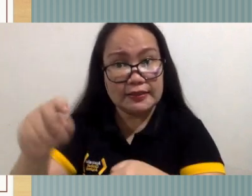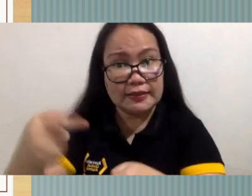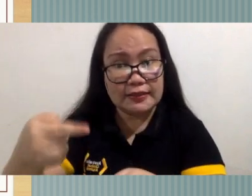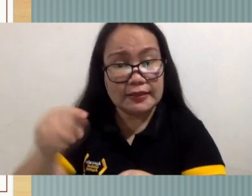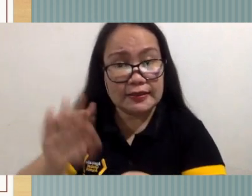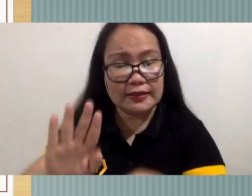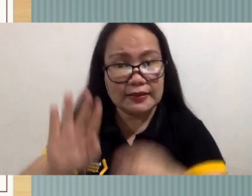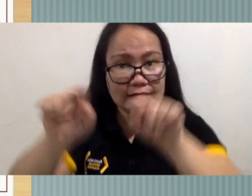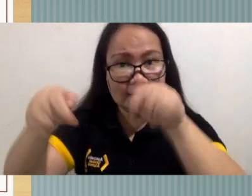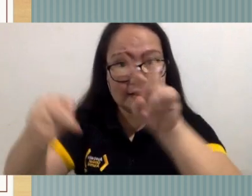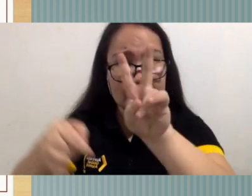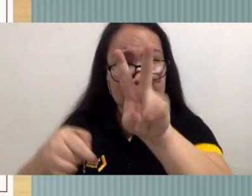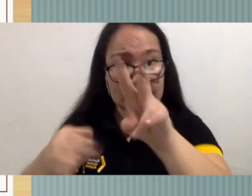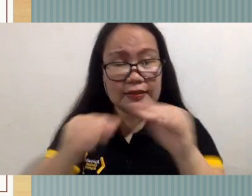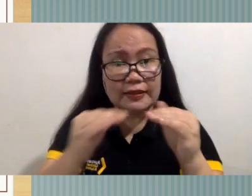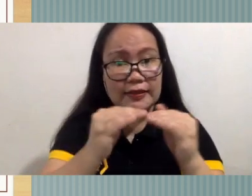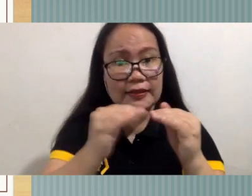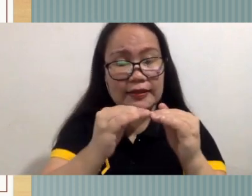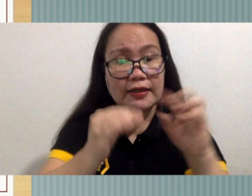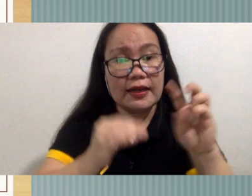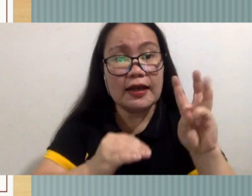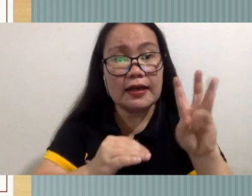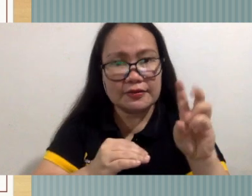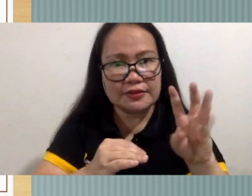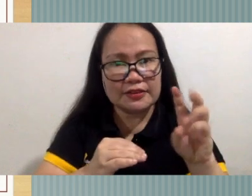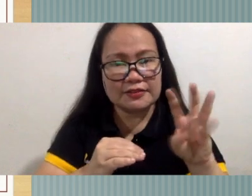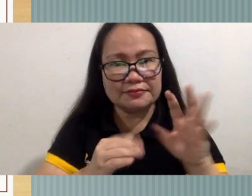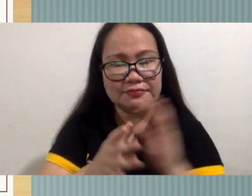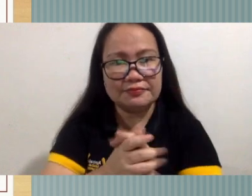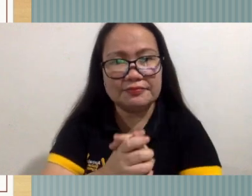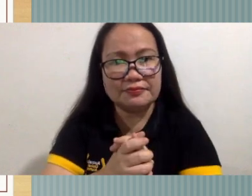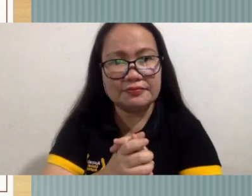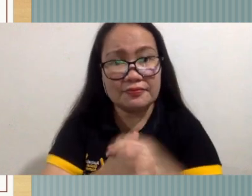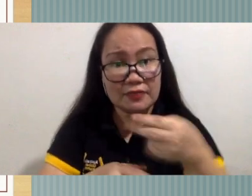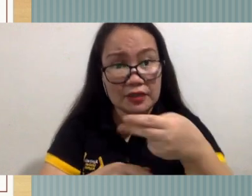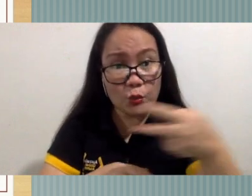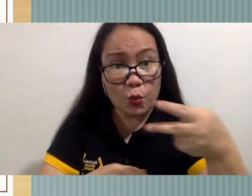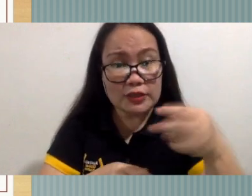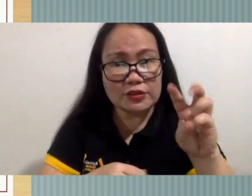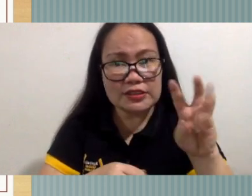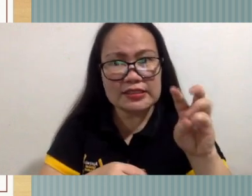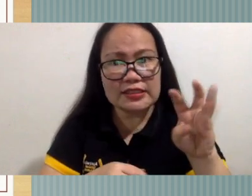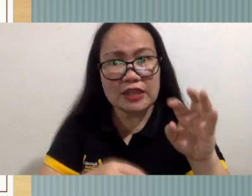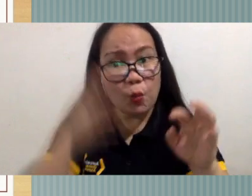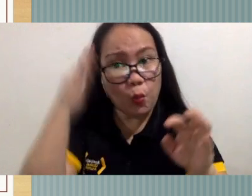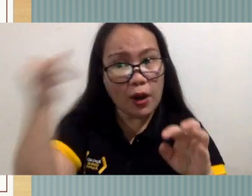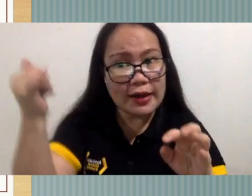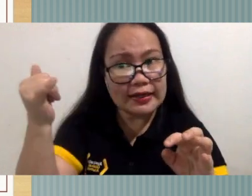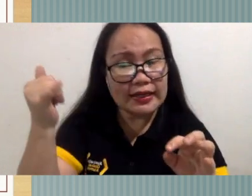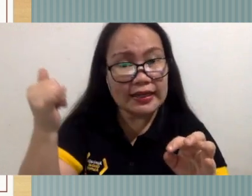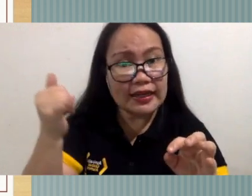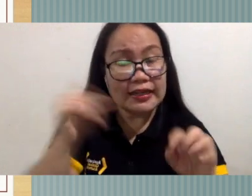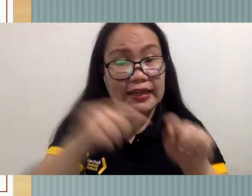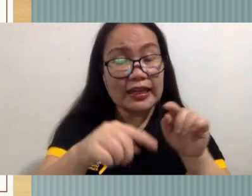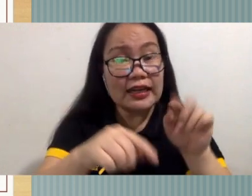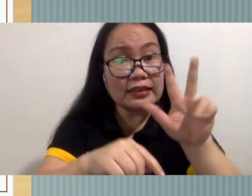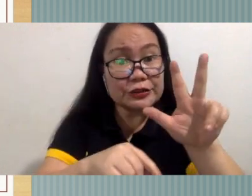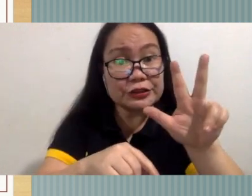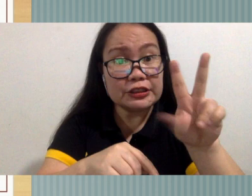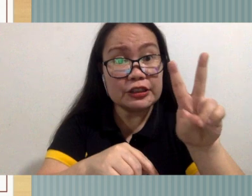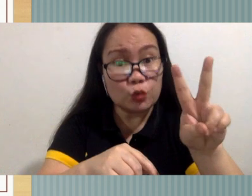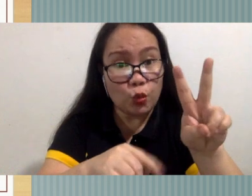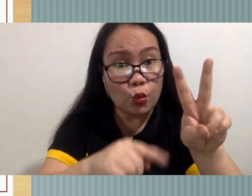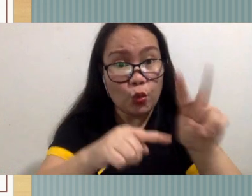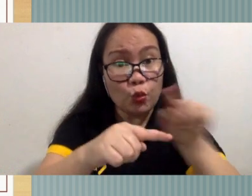x minus 5 raised to 2 or the quantity of x minus 5 raised to 2 is equal to 16. Bakit naging